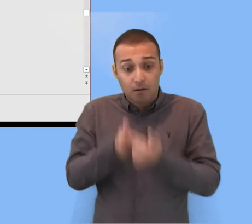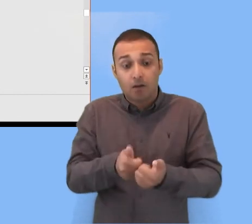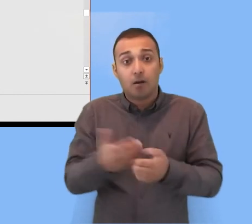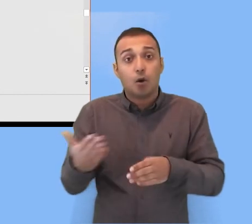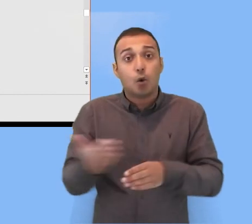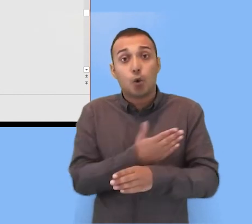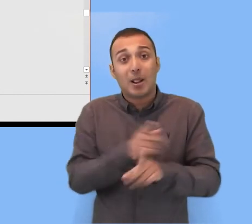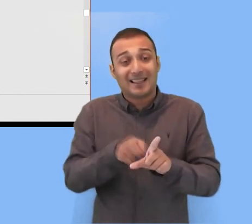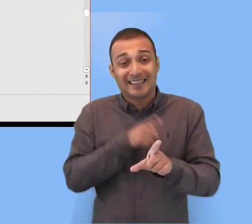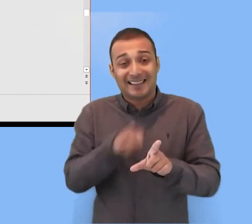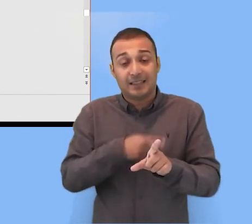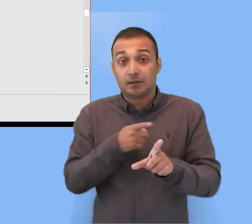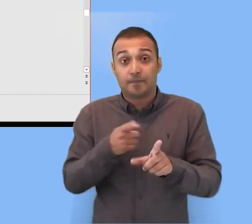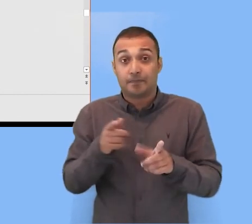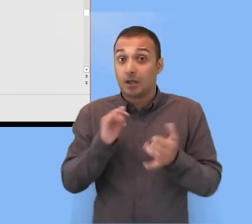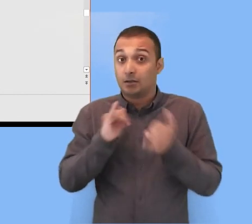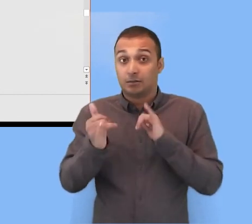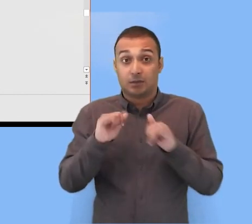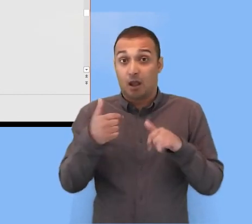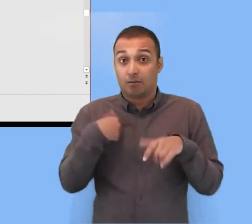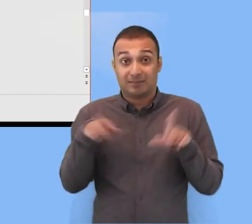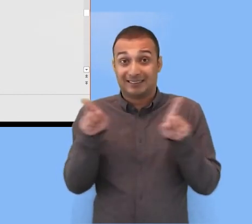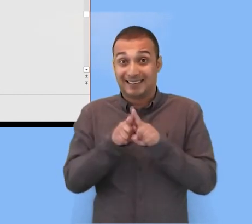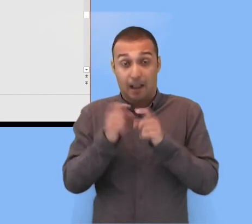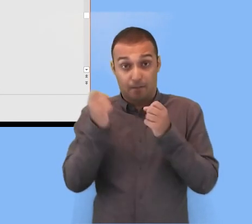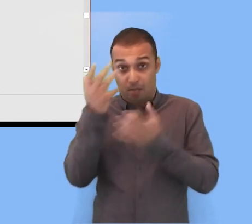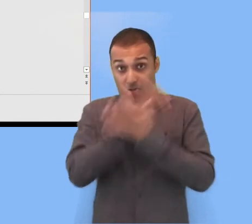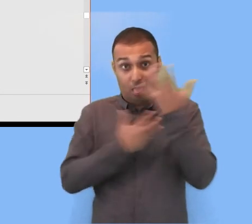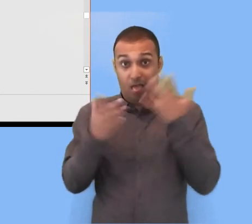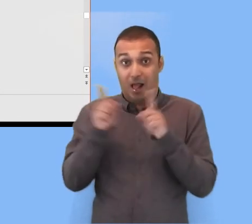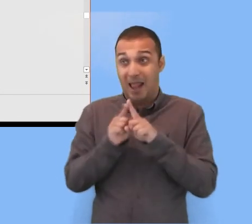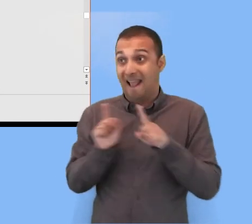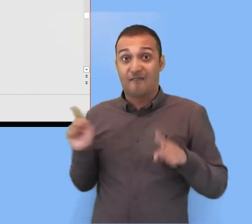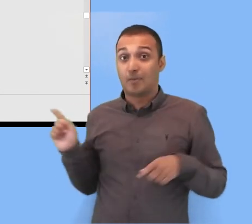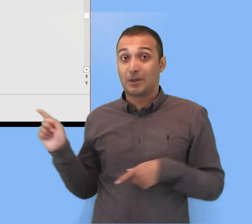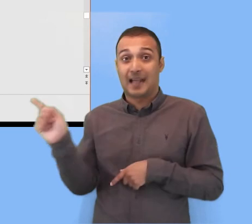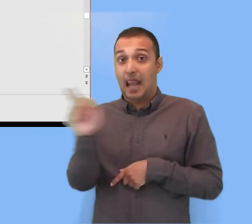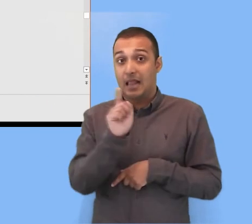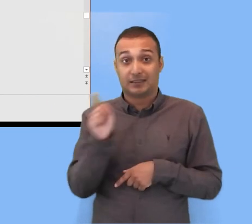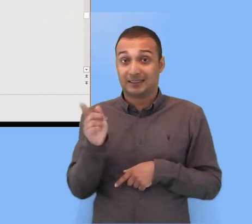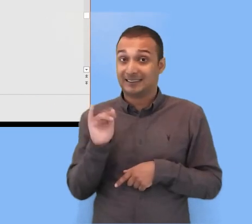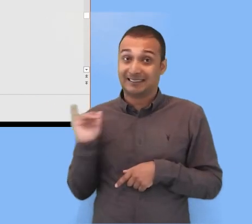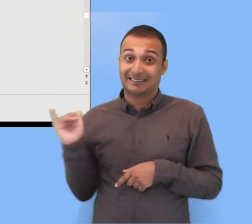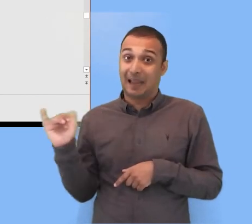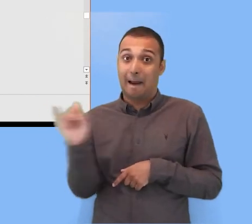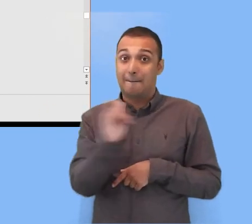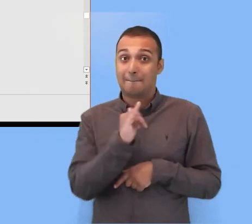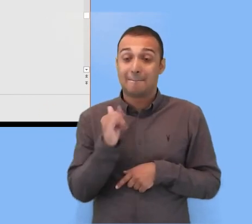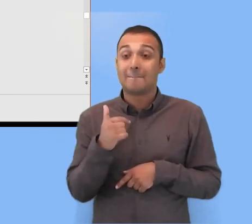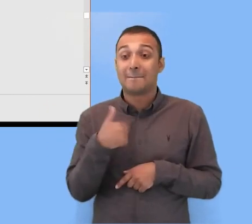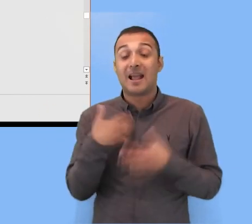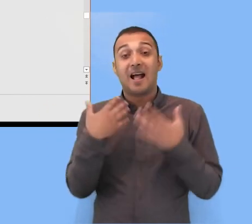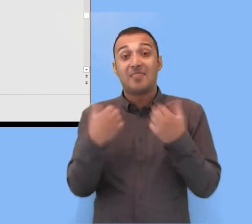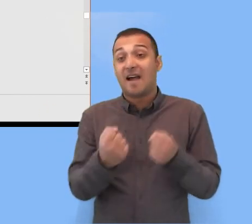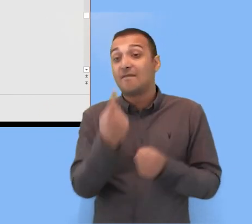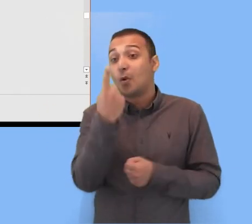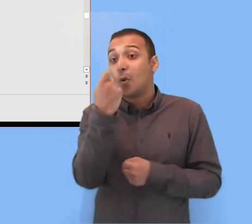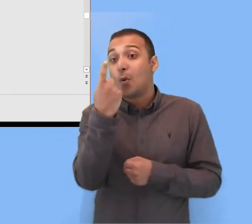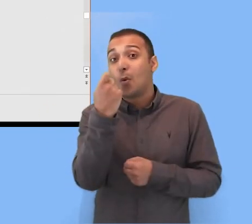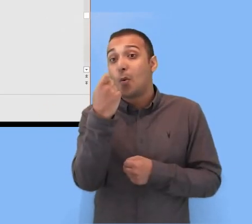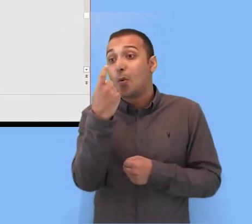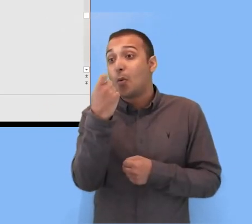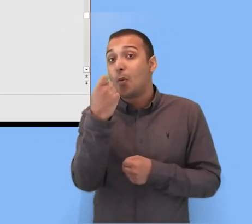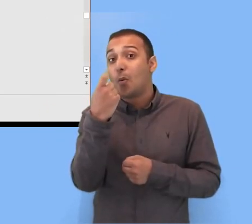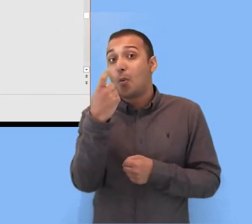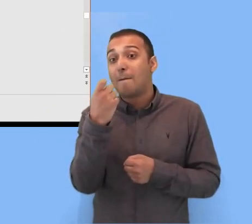sometimes I'm just as confused as other parents." And if we've got time, I've got one more parent. Is that okay, Tom?